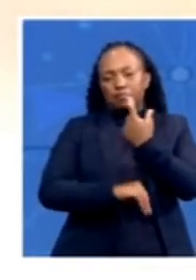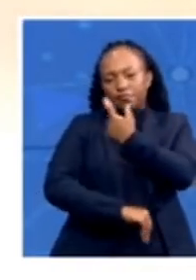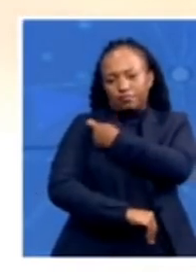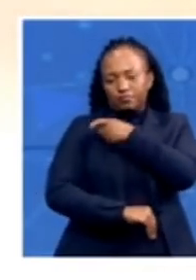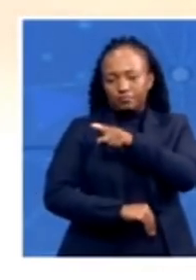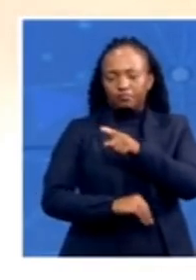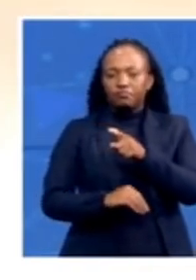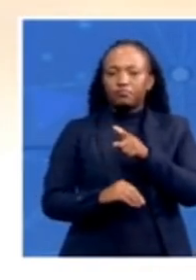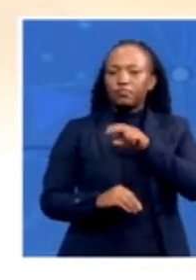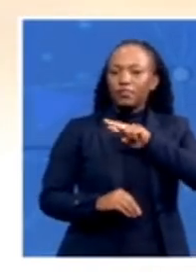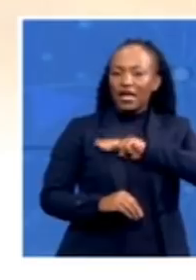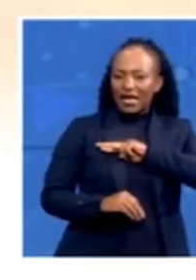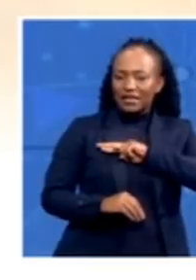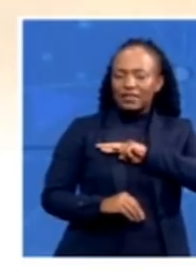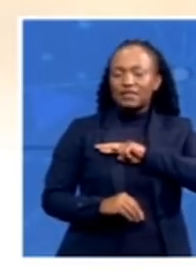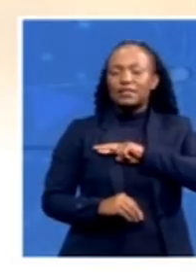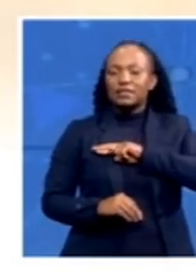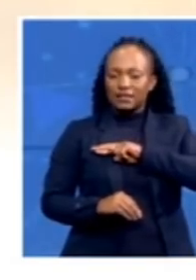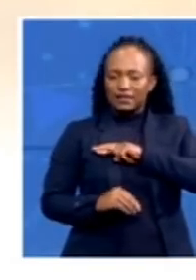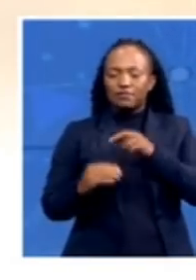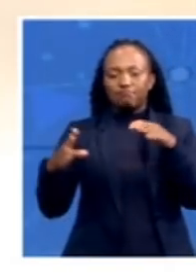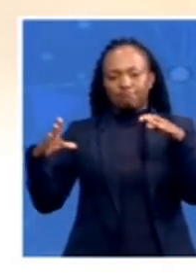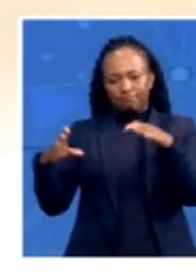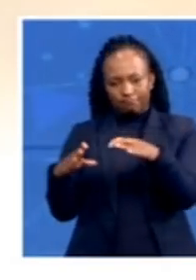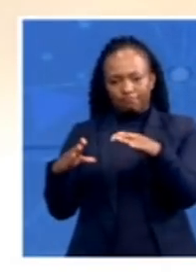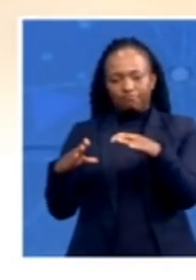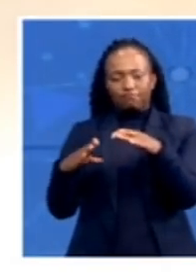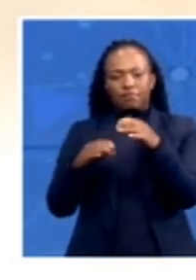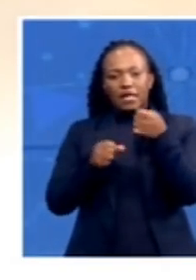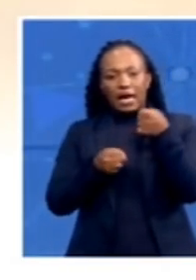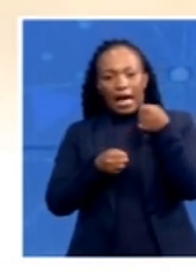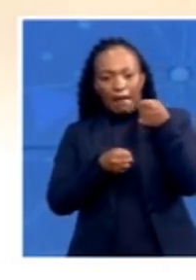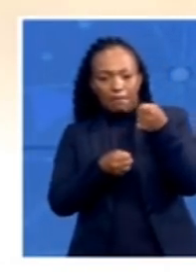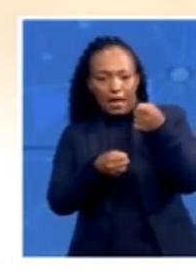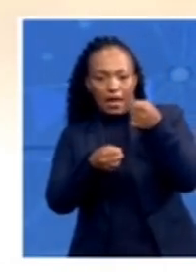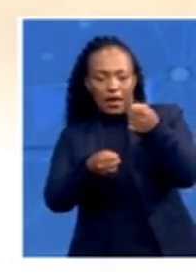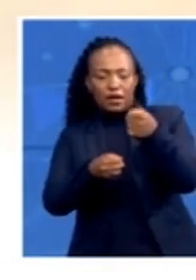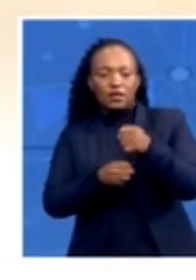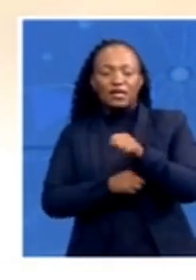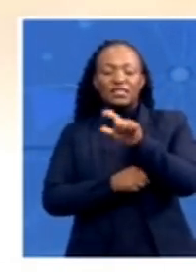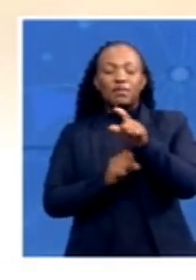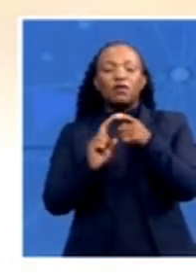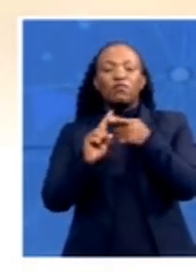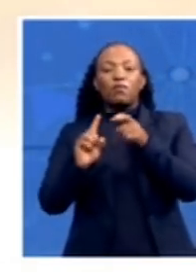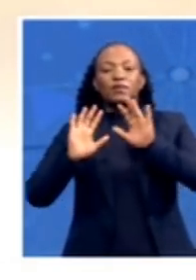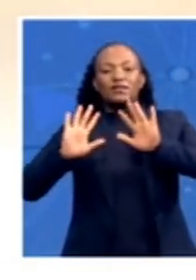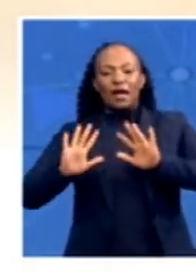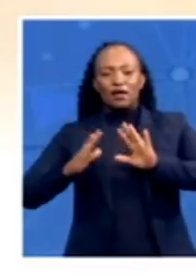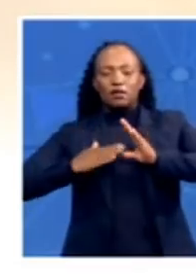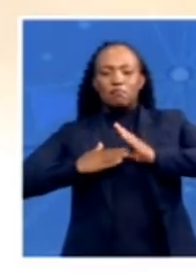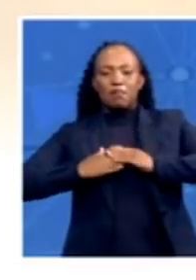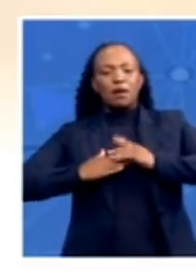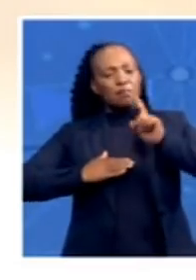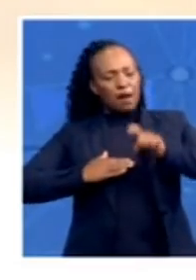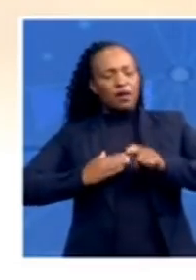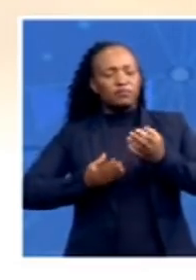is campaigning that 7 out of 10 people in all our congregations must be vaccinated. And that is 70%. That can then be